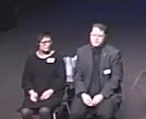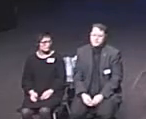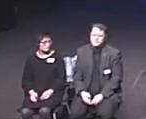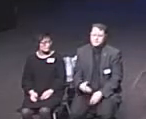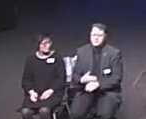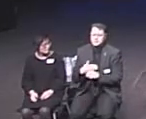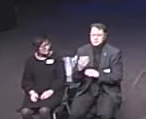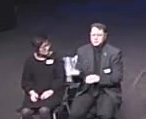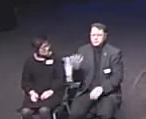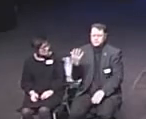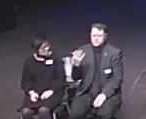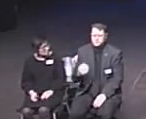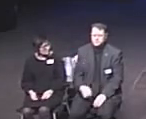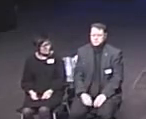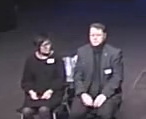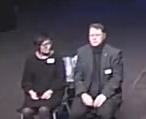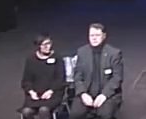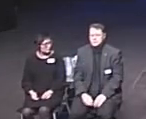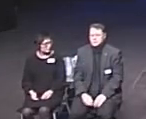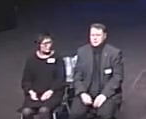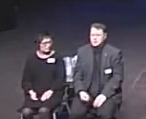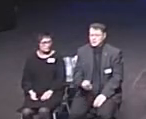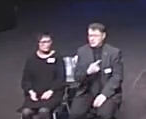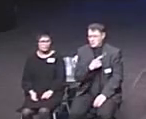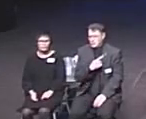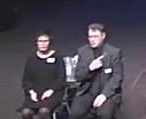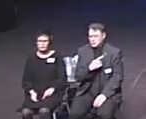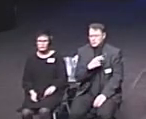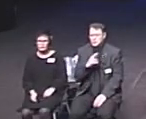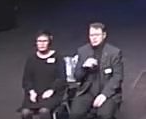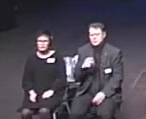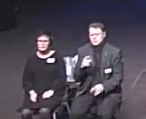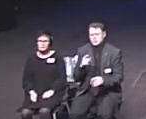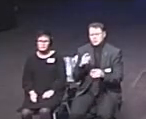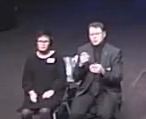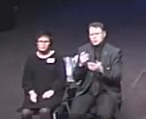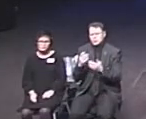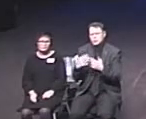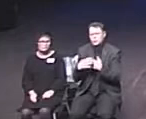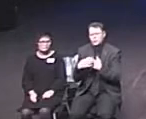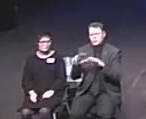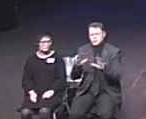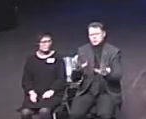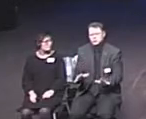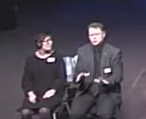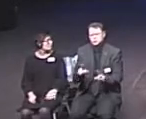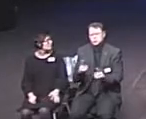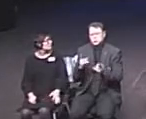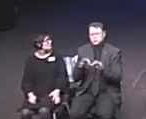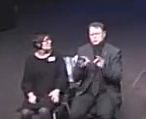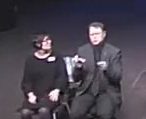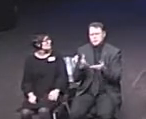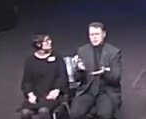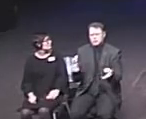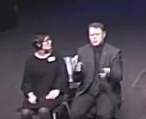Next on, Eva. Yes, and this is an illustration of our new exhibition, our